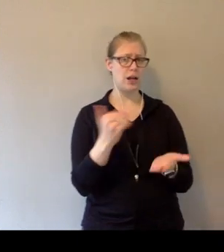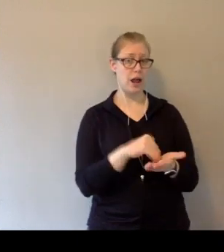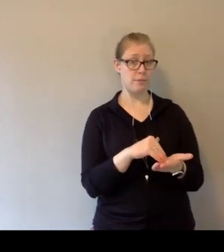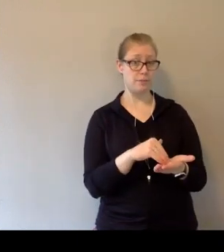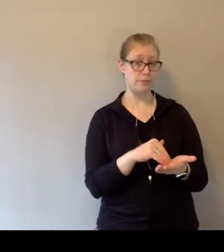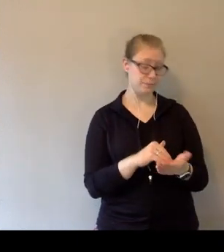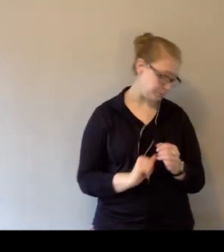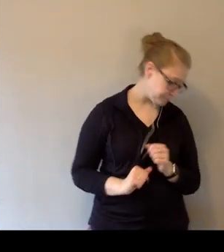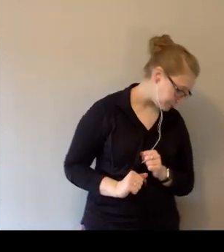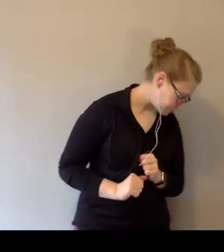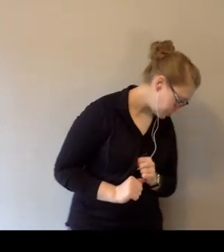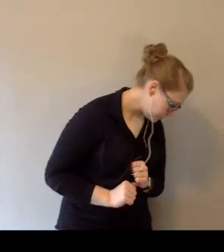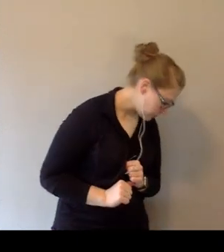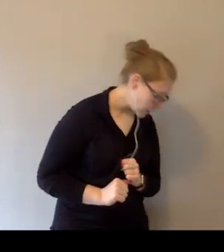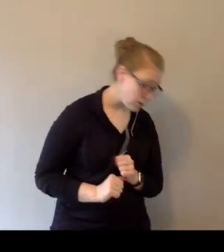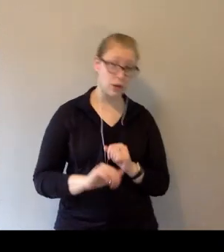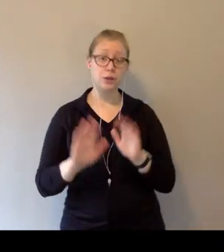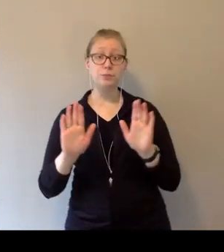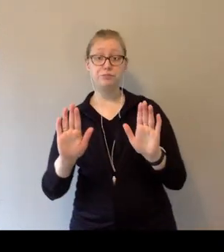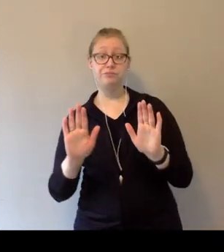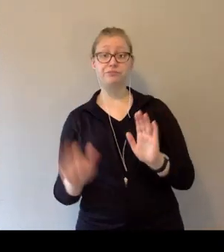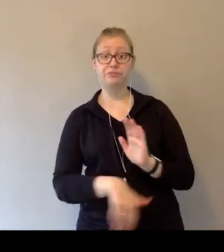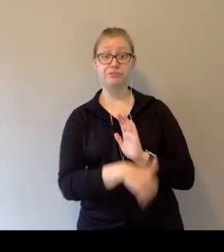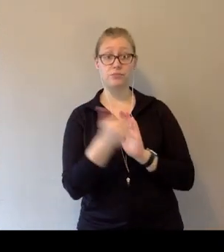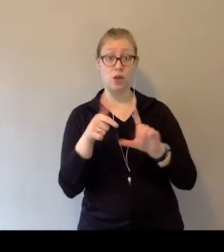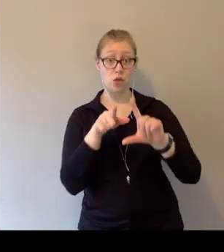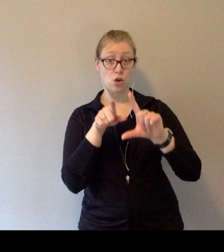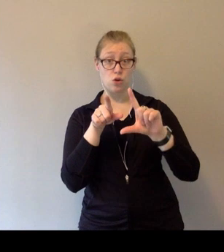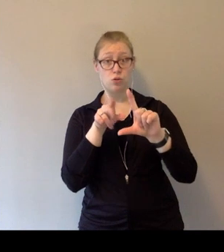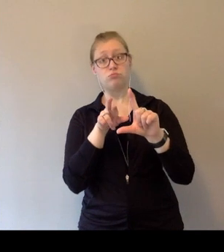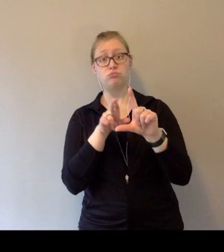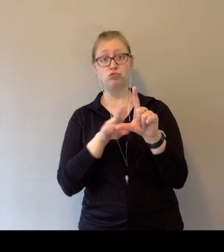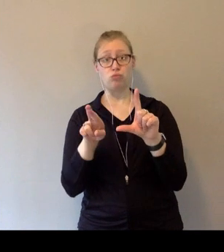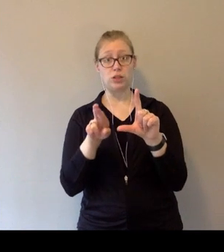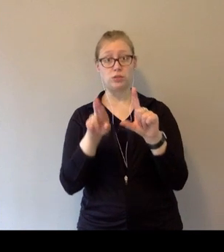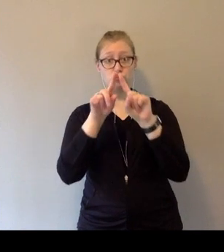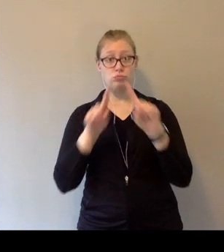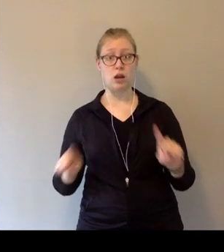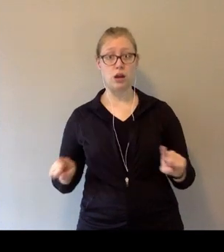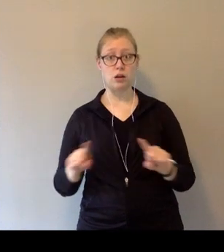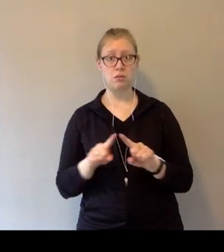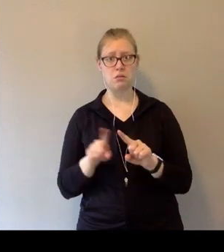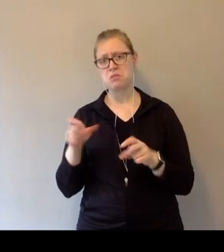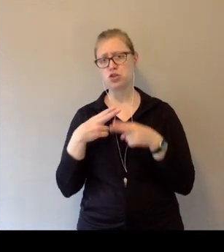right triangle, and let's call this PQR,